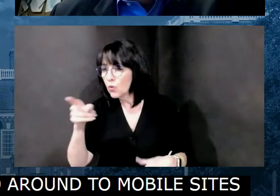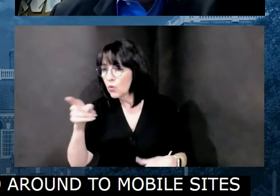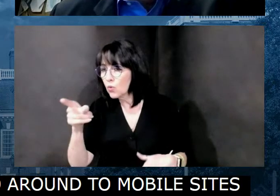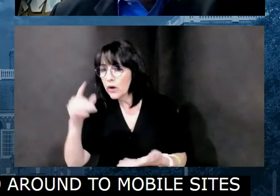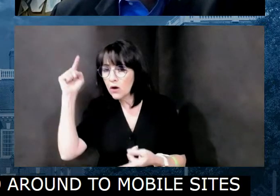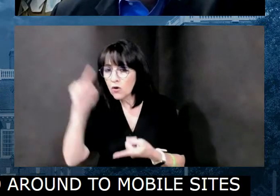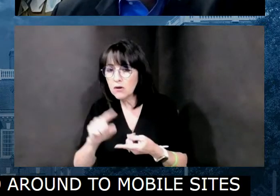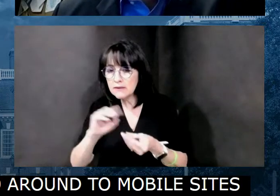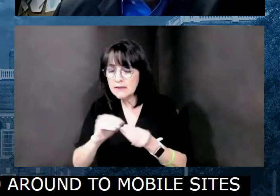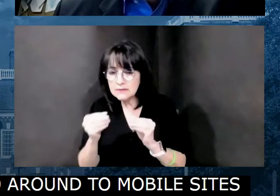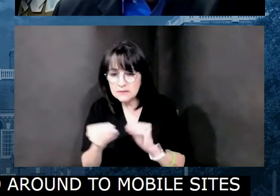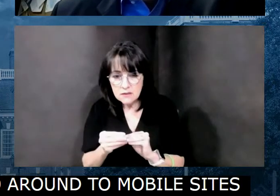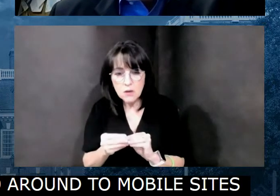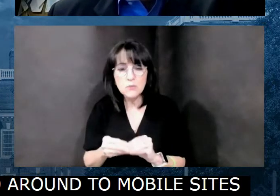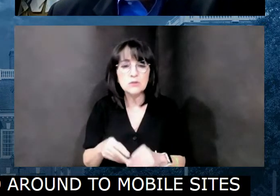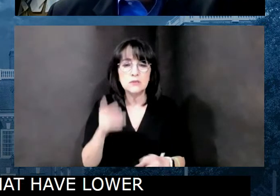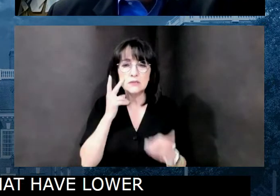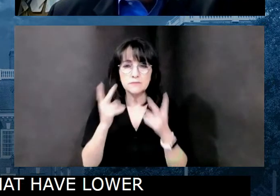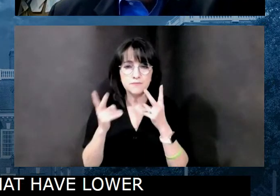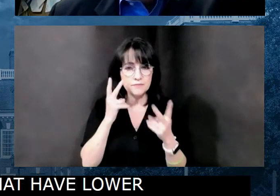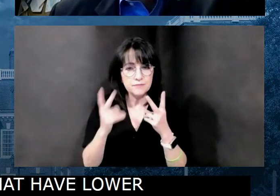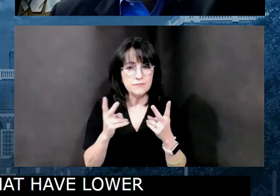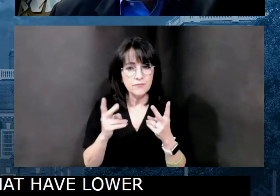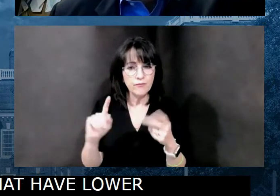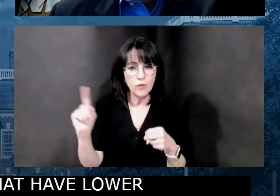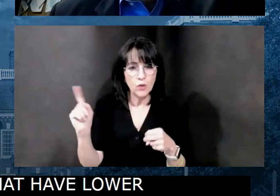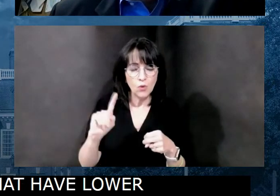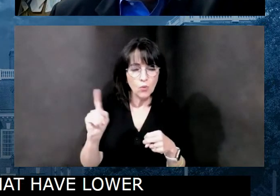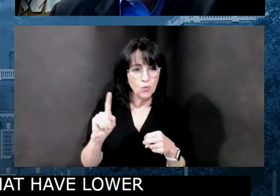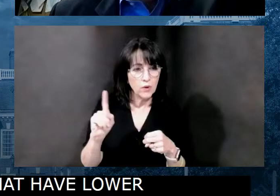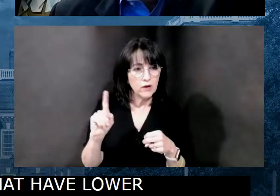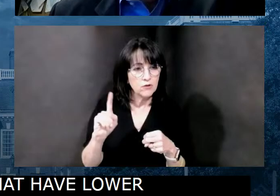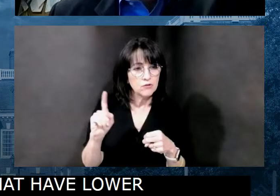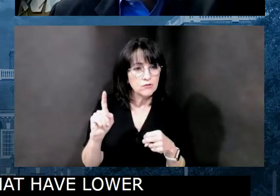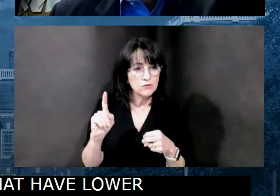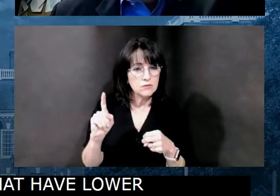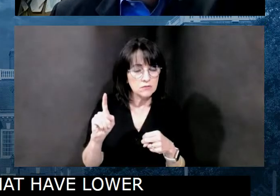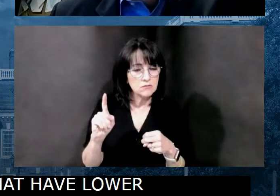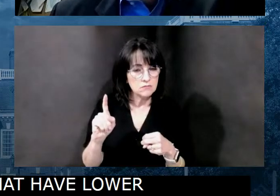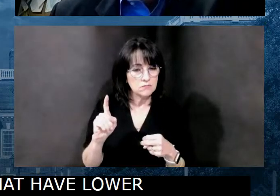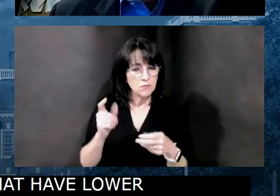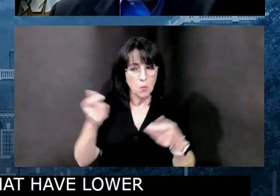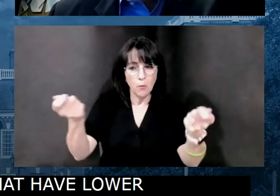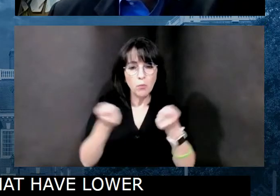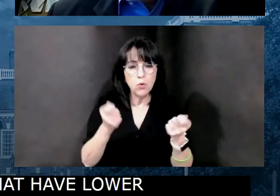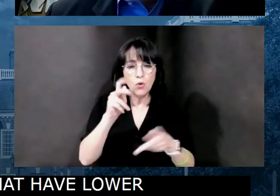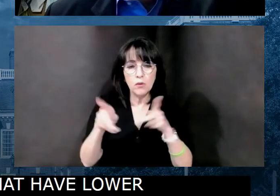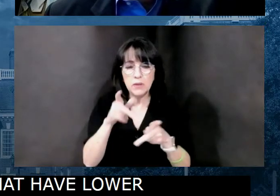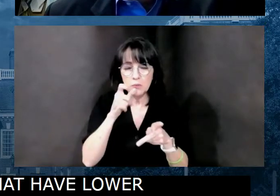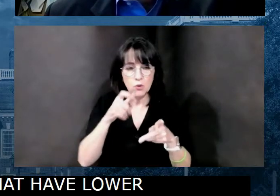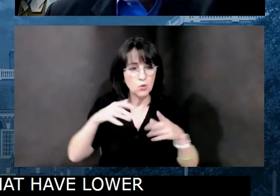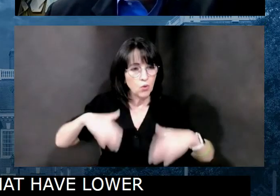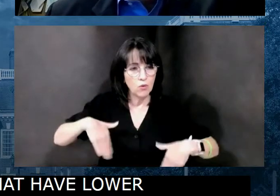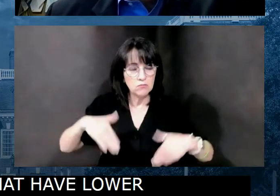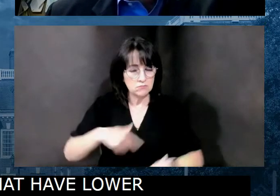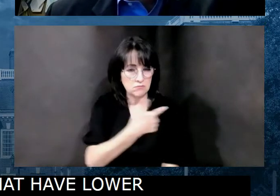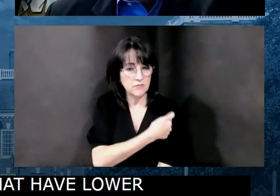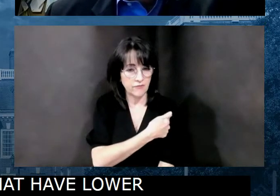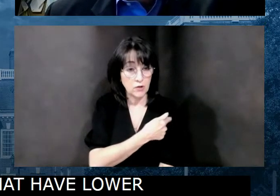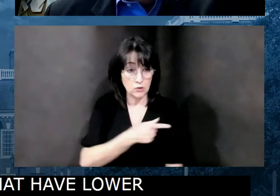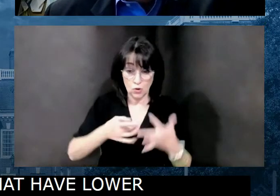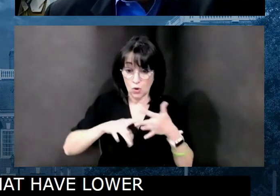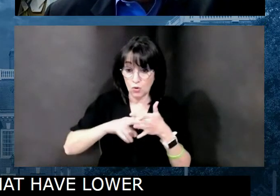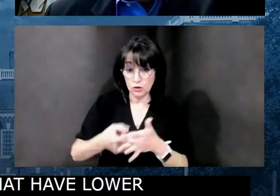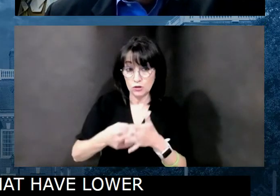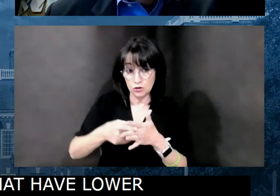people from foot traffic where we could try to target them that way. So starting next week, so for next week's